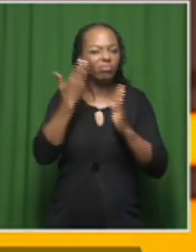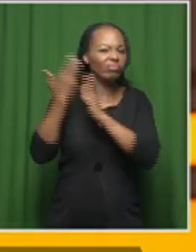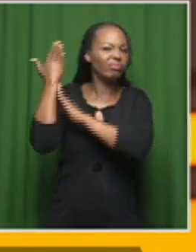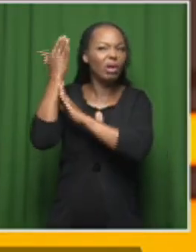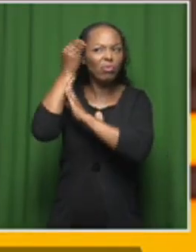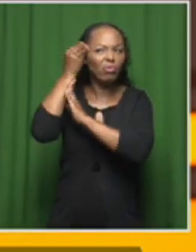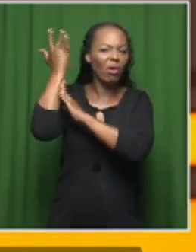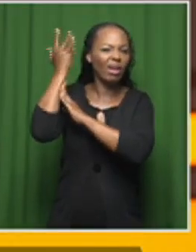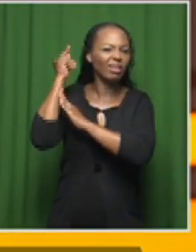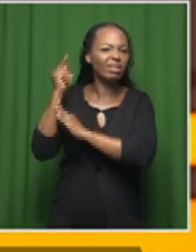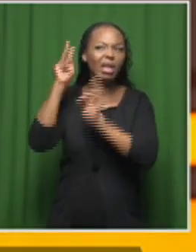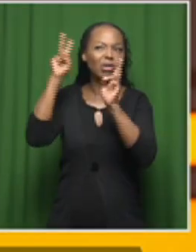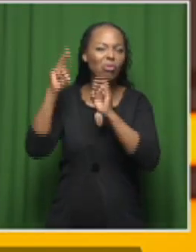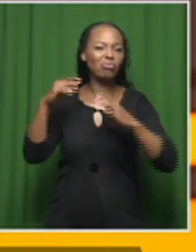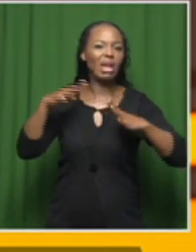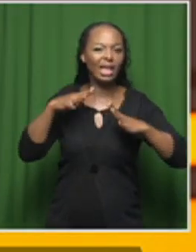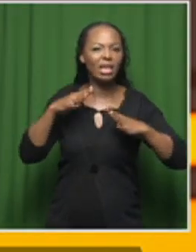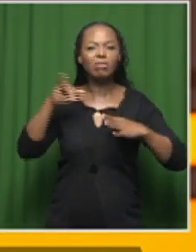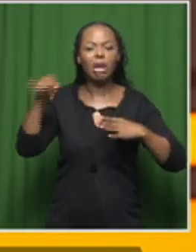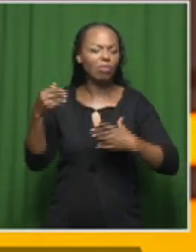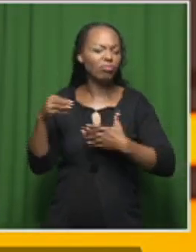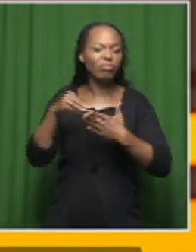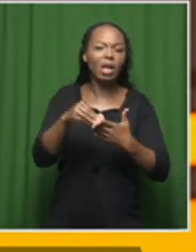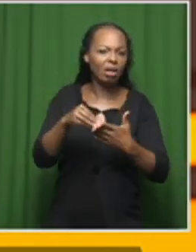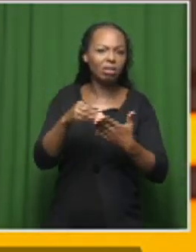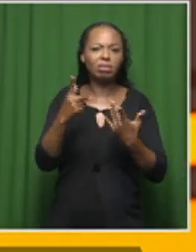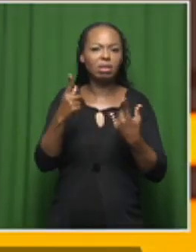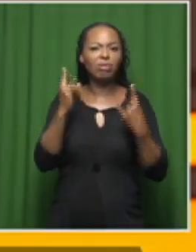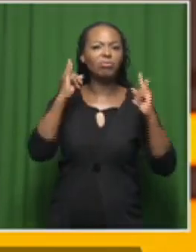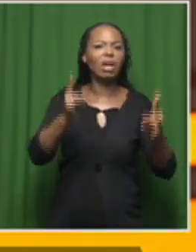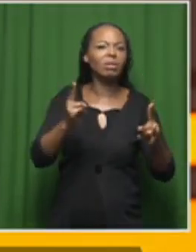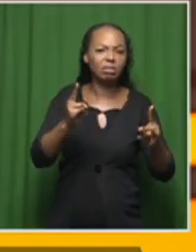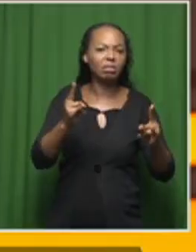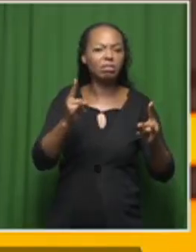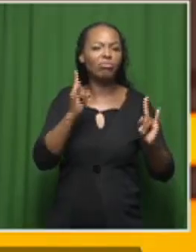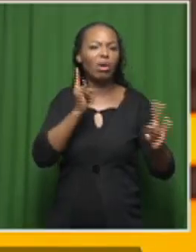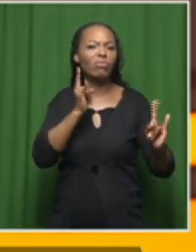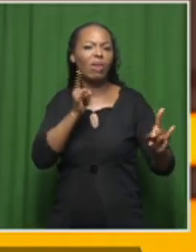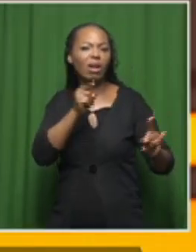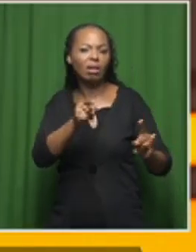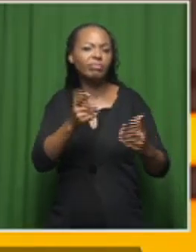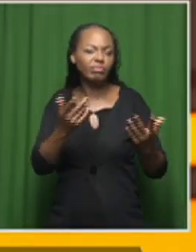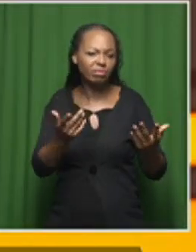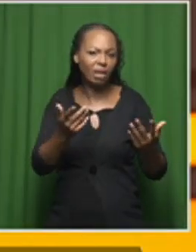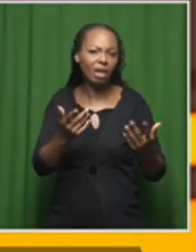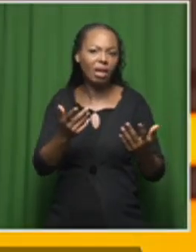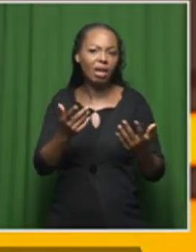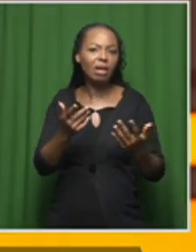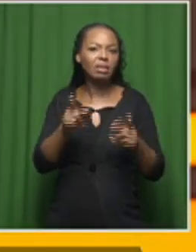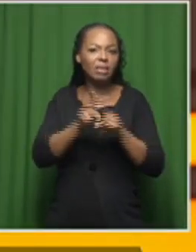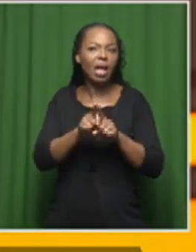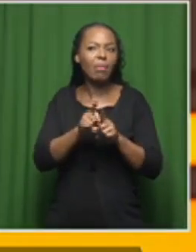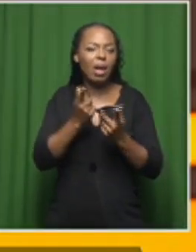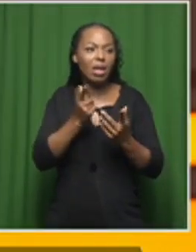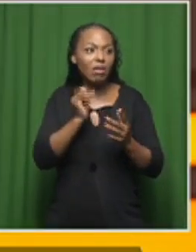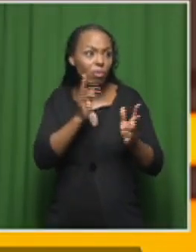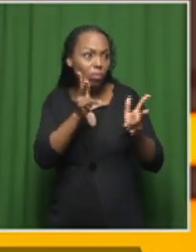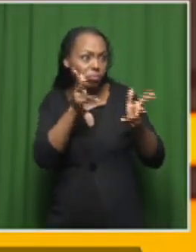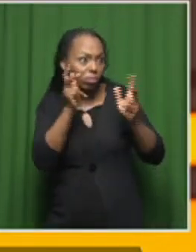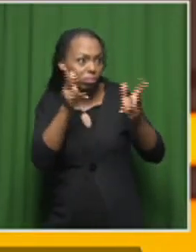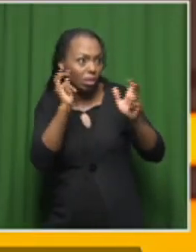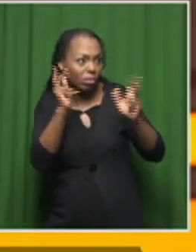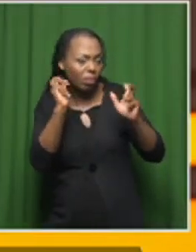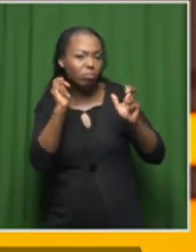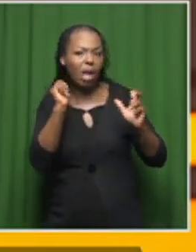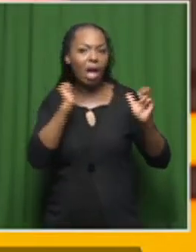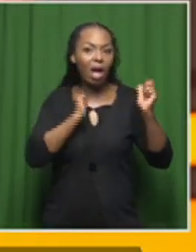like YouTube and Netflix allow people to find out about it. But I still think you can't beat